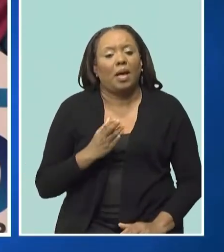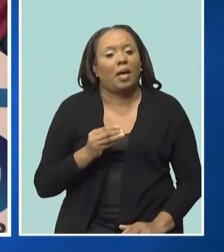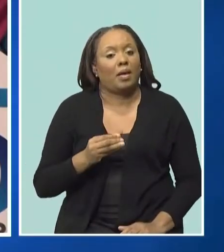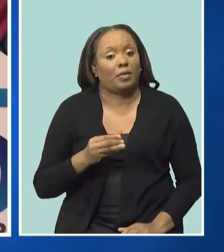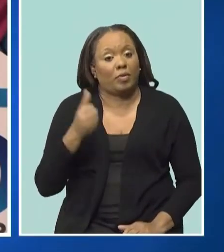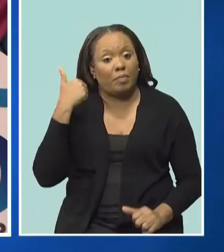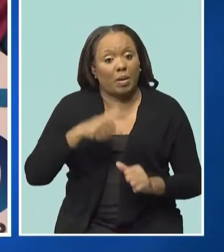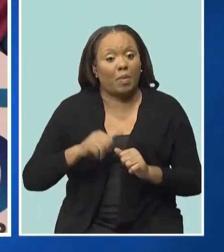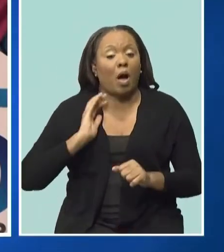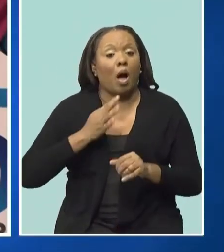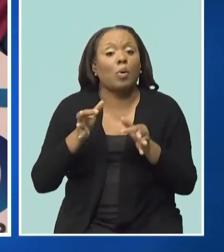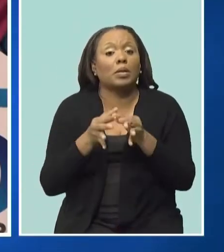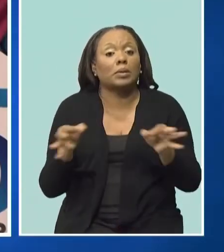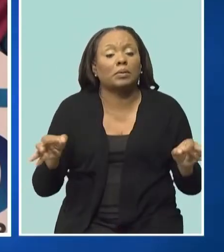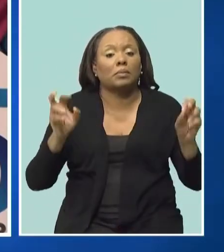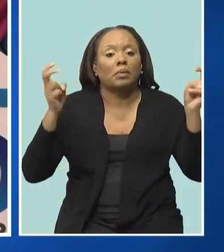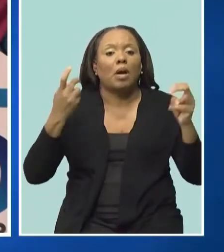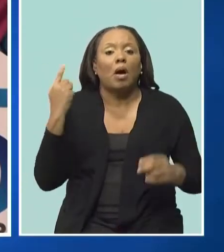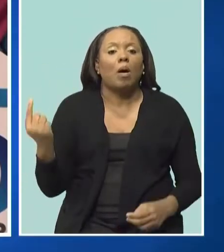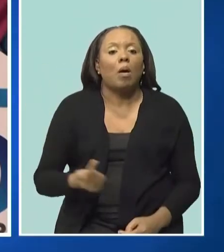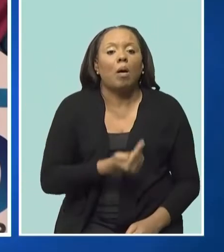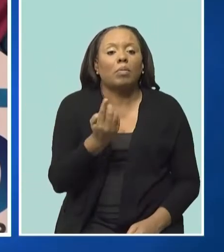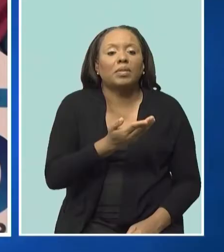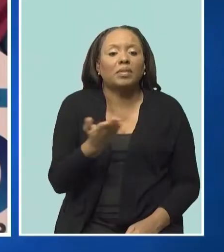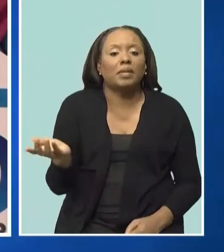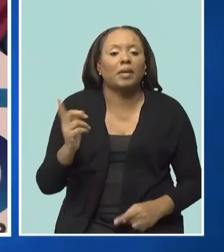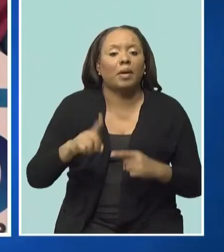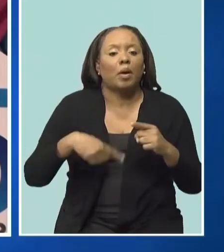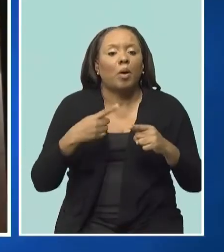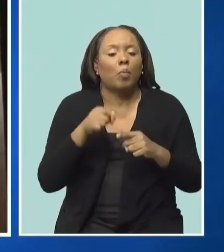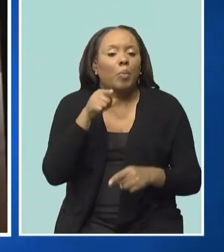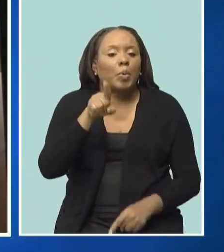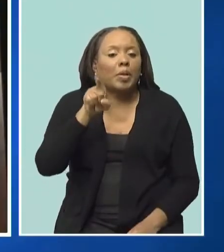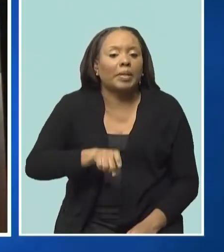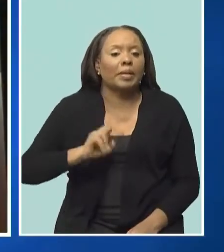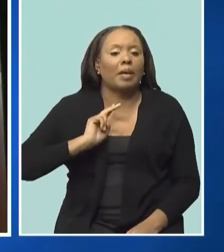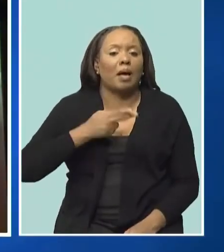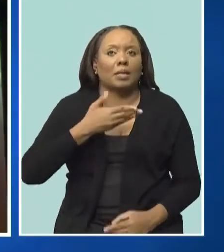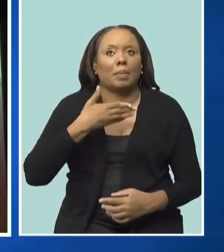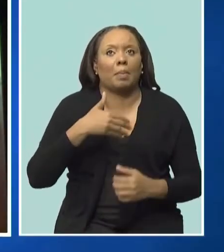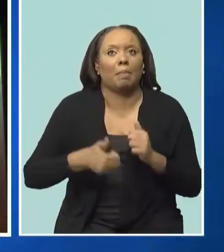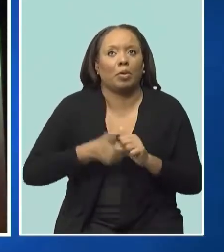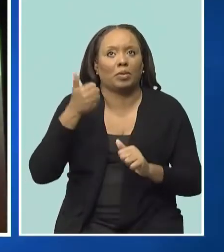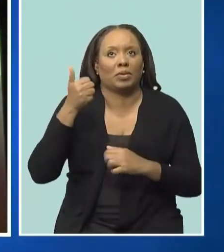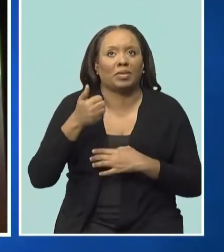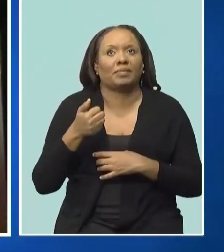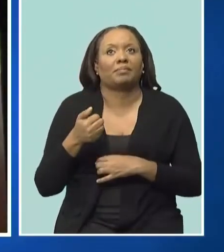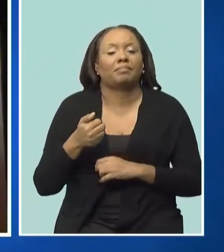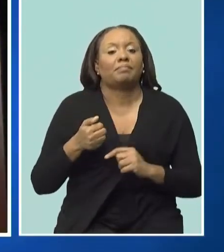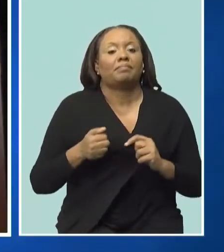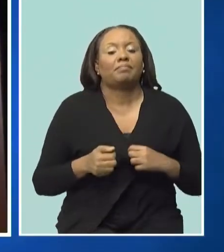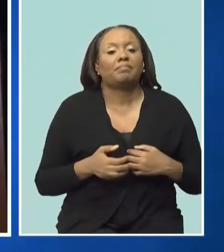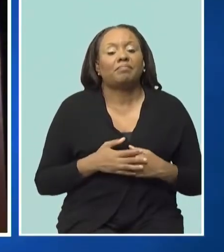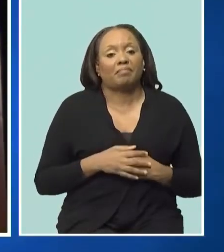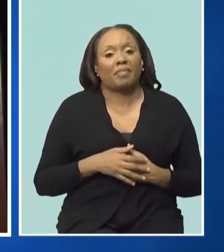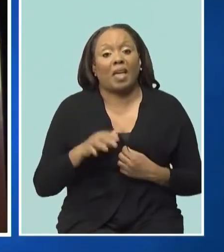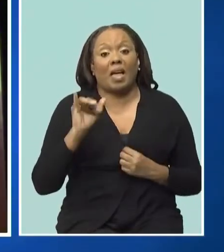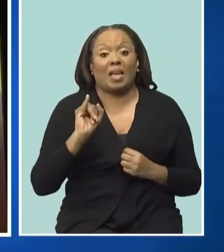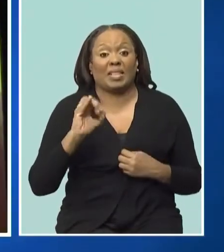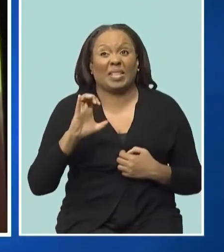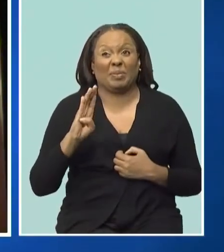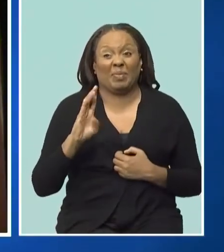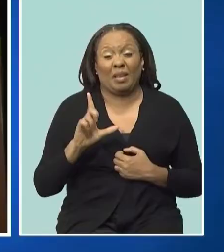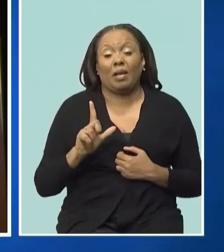us most, is not just a statement, it's a promise. From its head office and 3 branches, the Insurance Corporation of Barbados